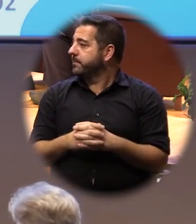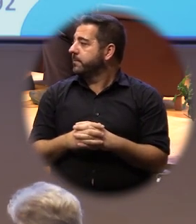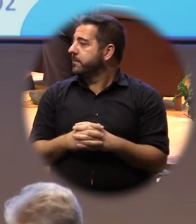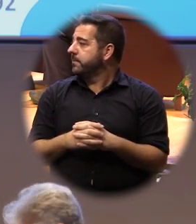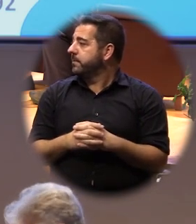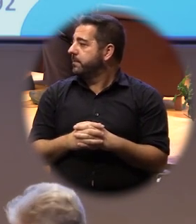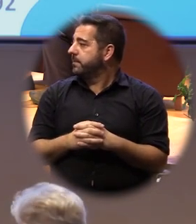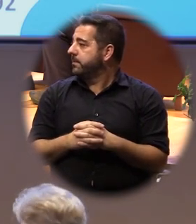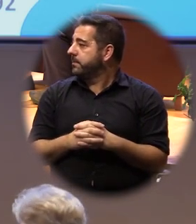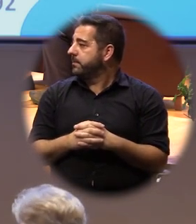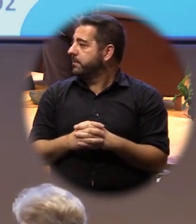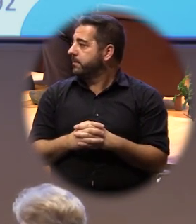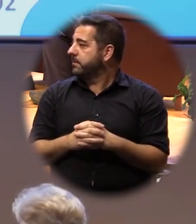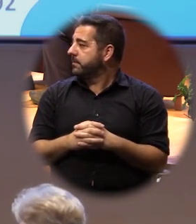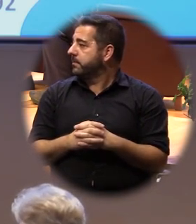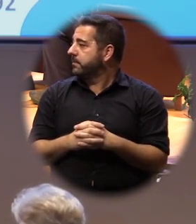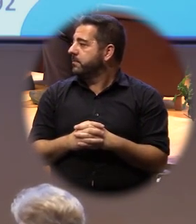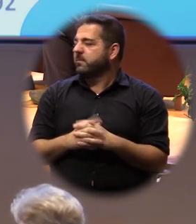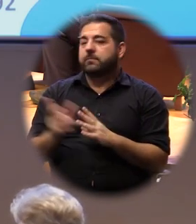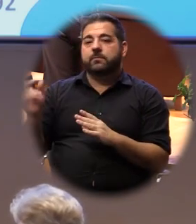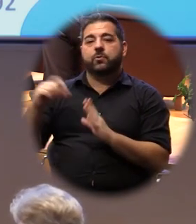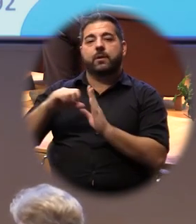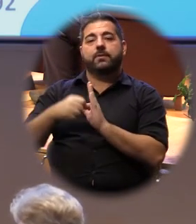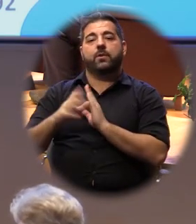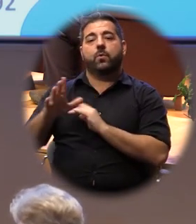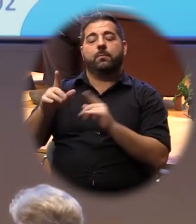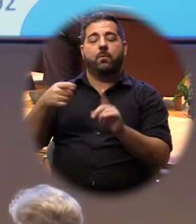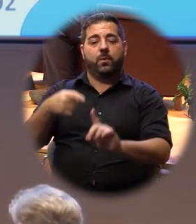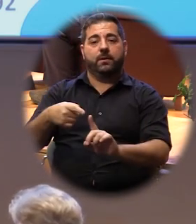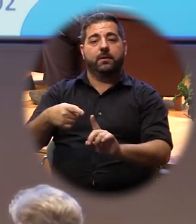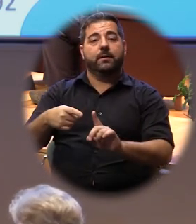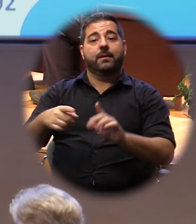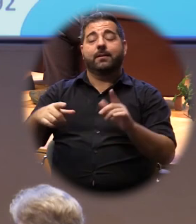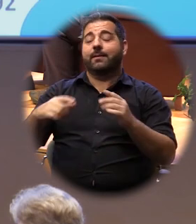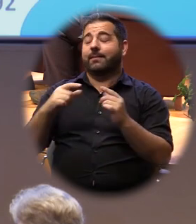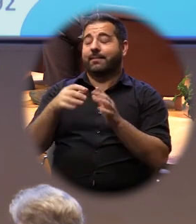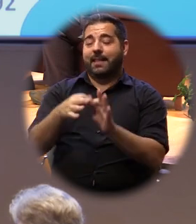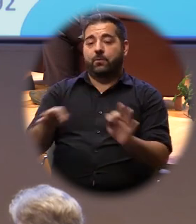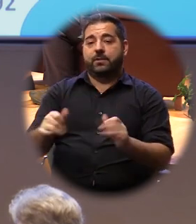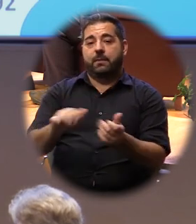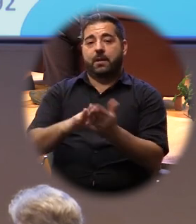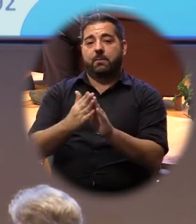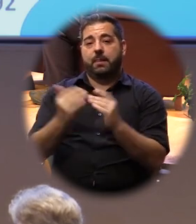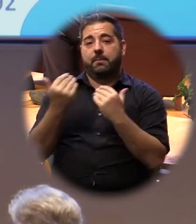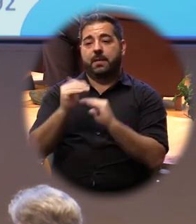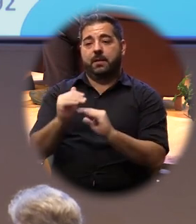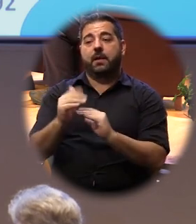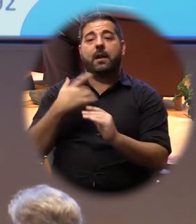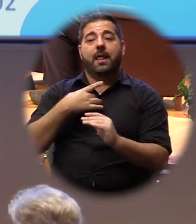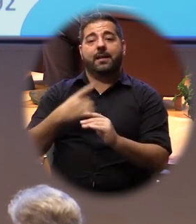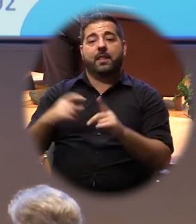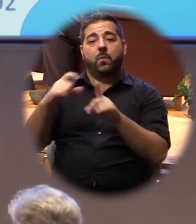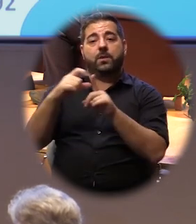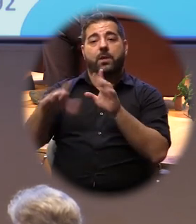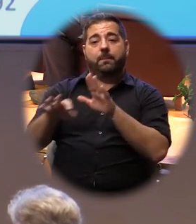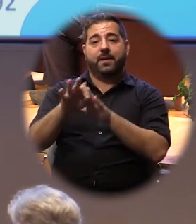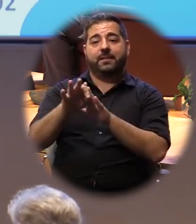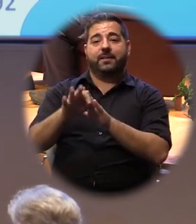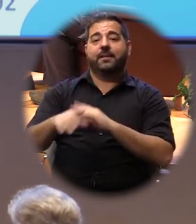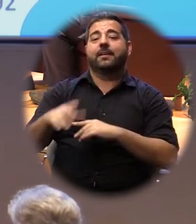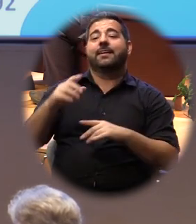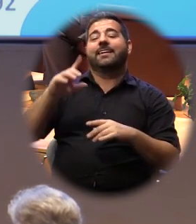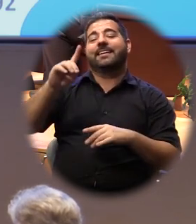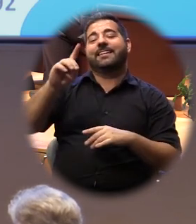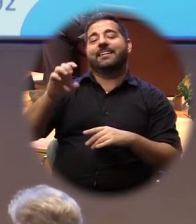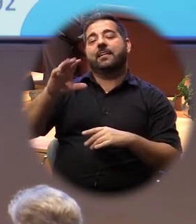Yeah, I think that, to your point, language can be so limited. And I really liked the word you used there of